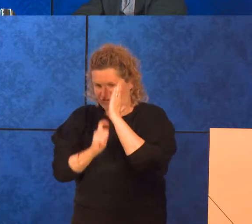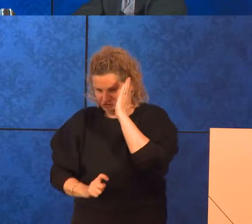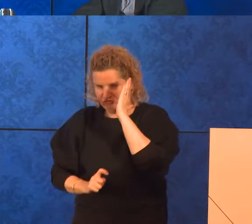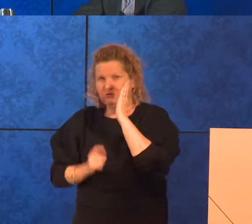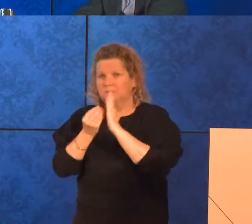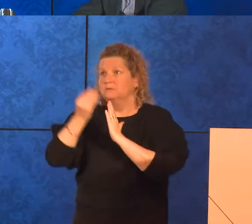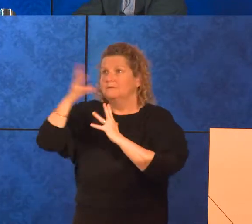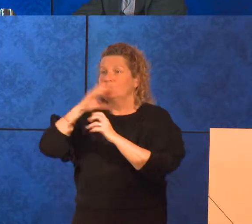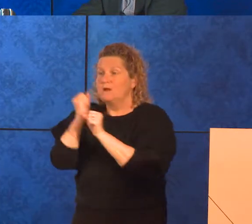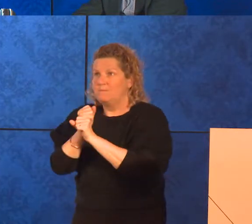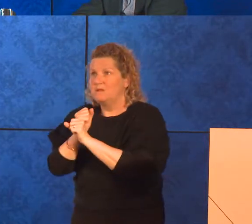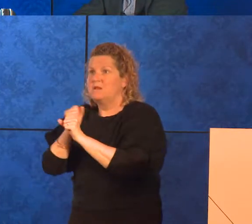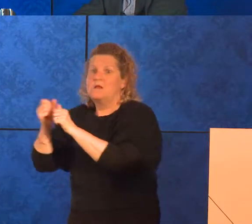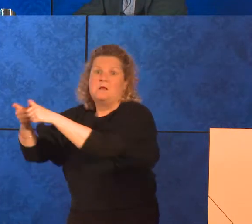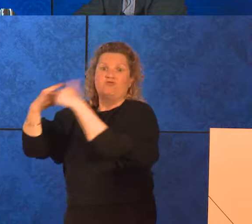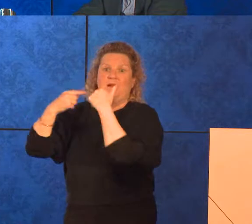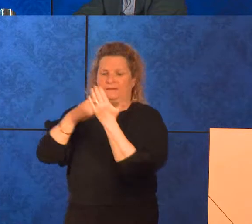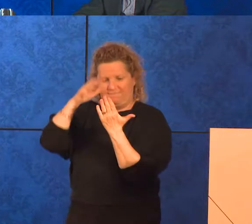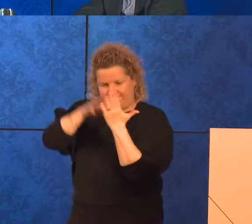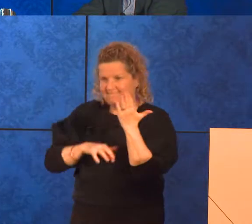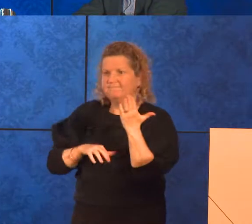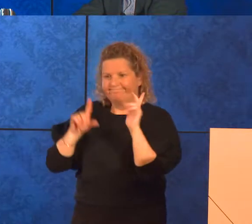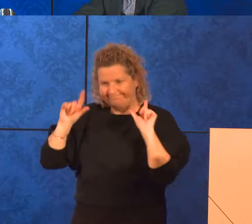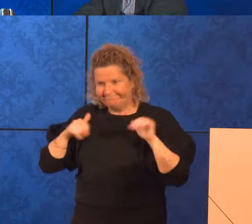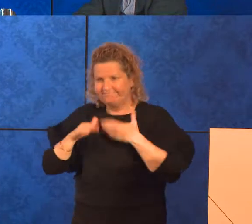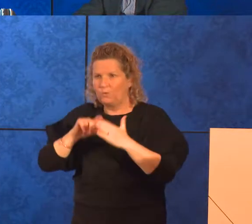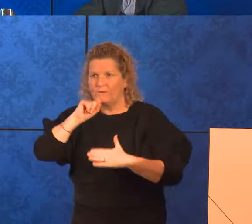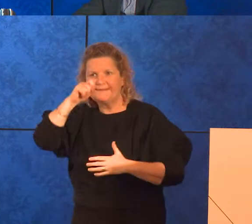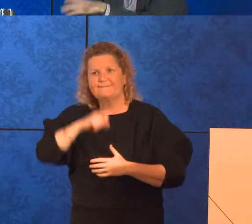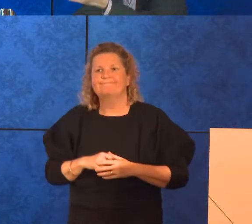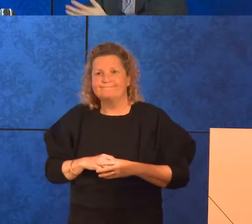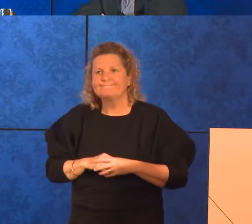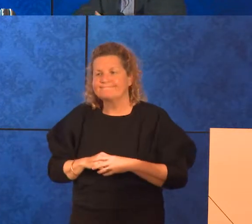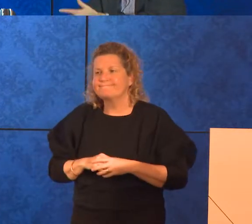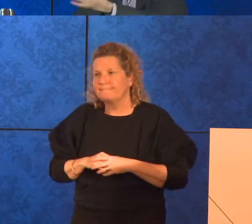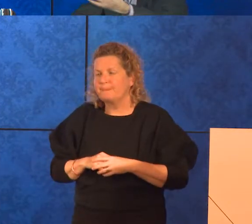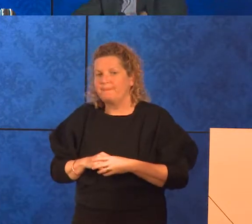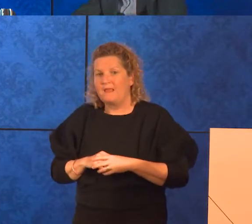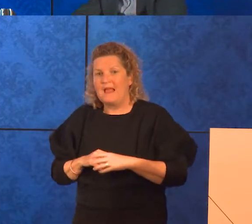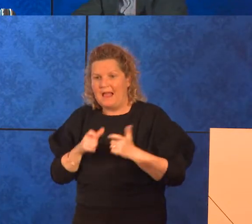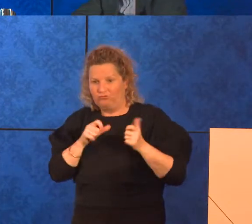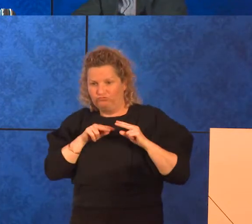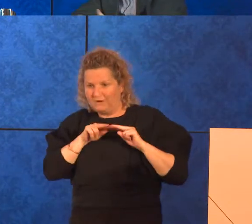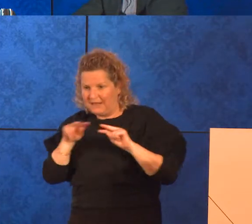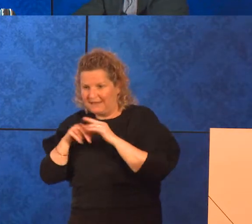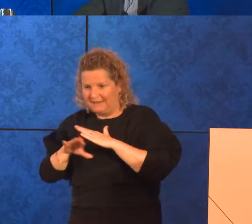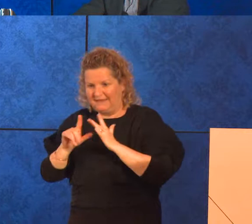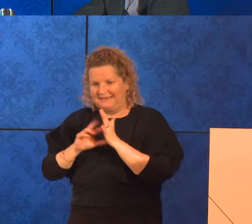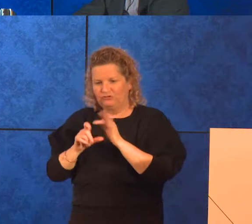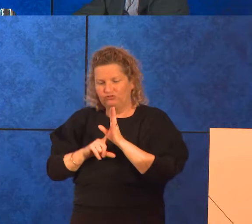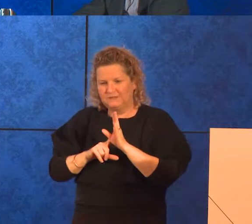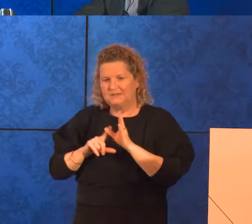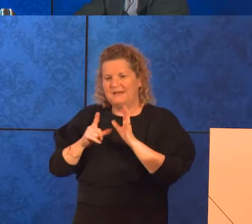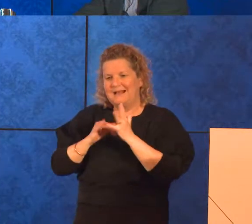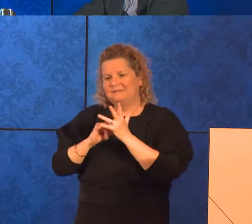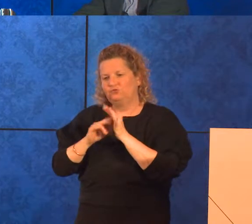immediately responded to say that they would implement all of those recommendations, and regulators and the industry associations that